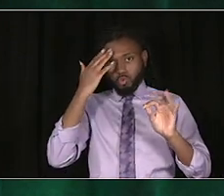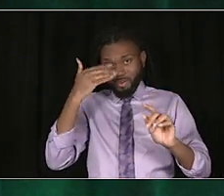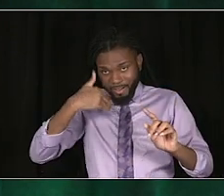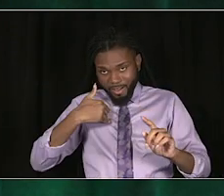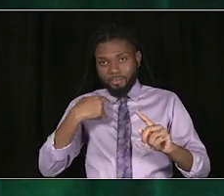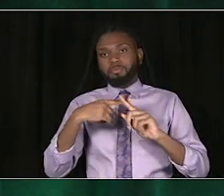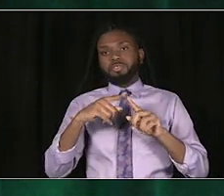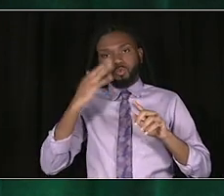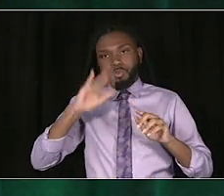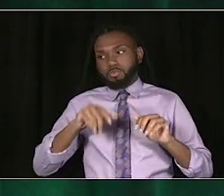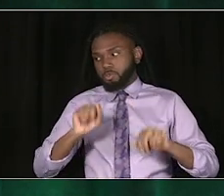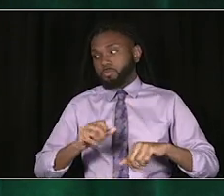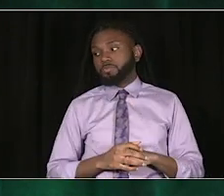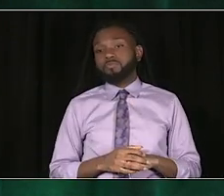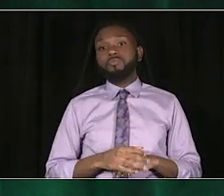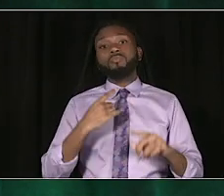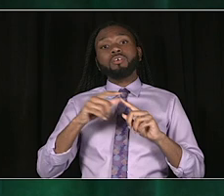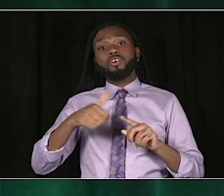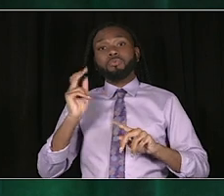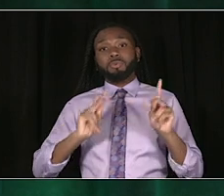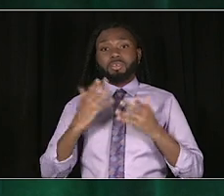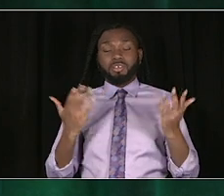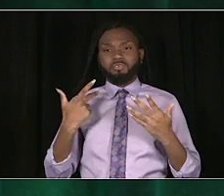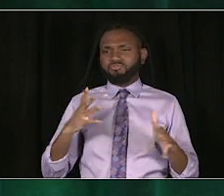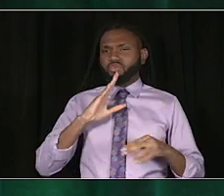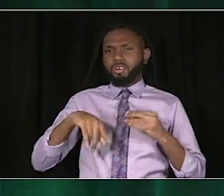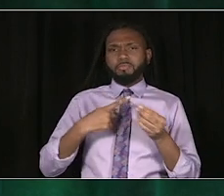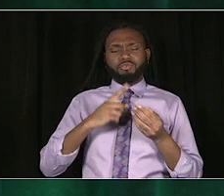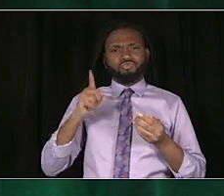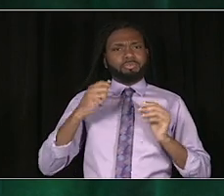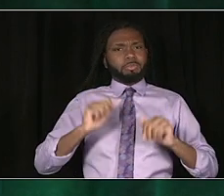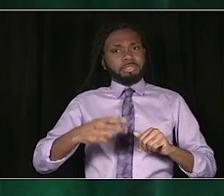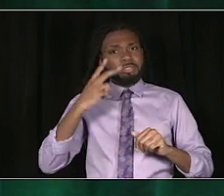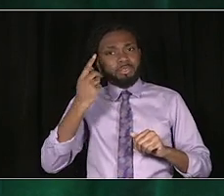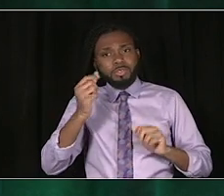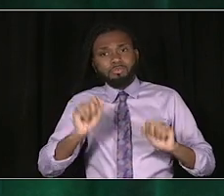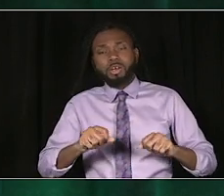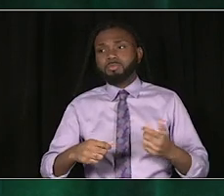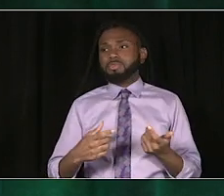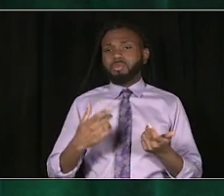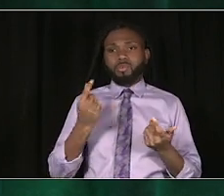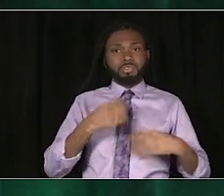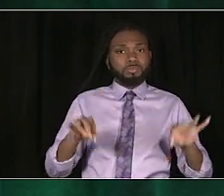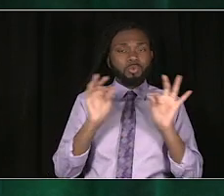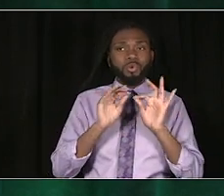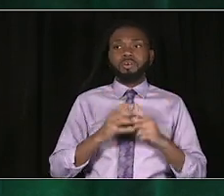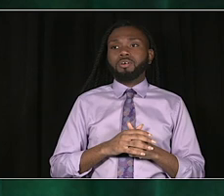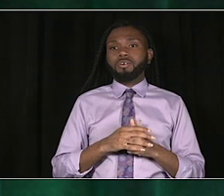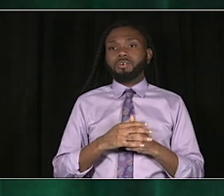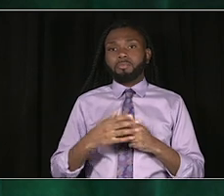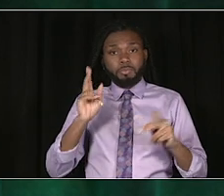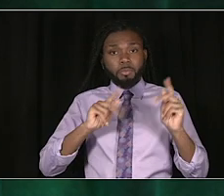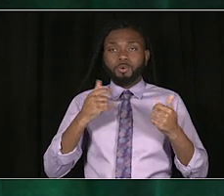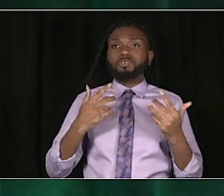possible. I think other people here have talked about just being able to see what's possible is so important when people are deciding what they